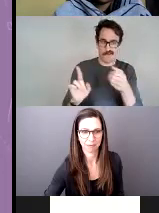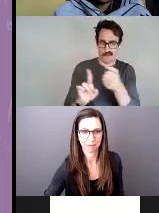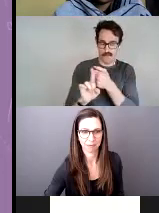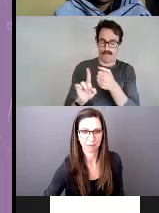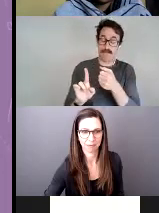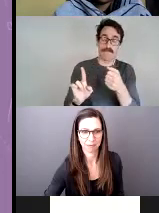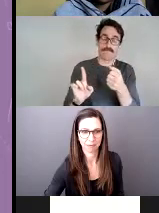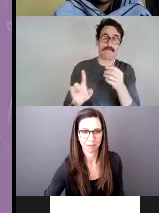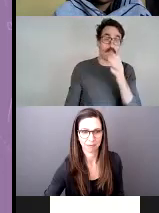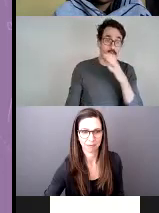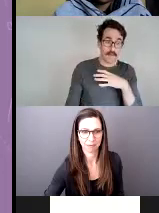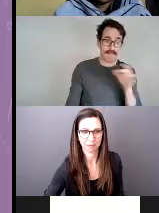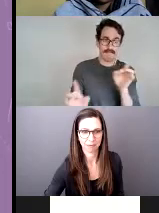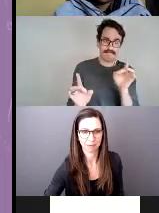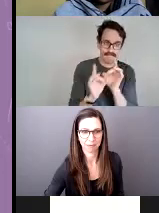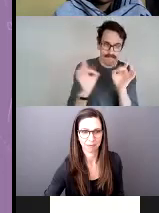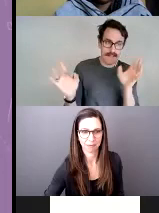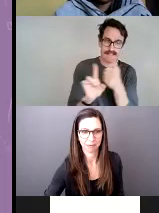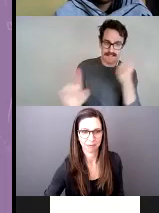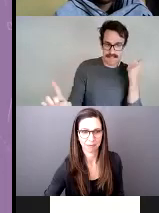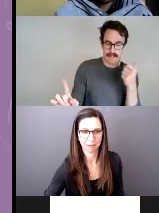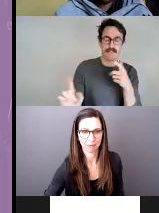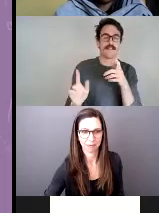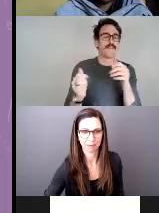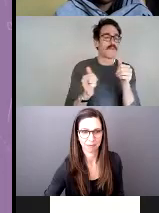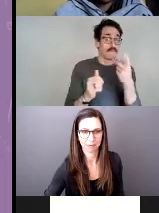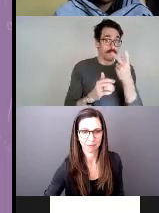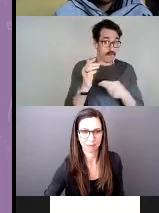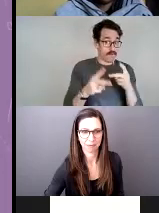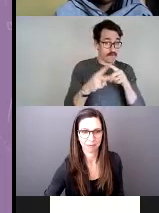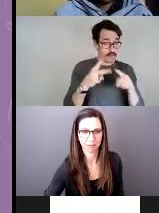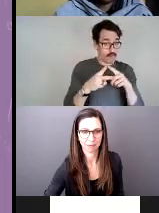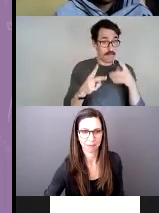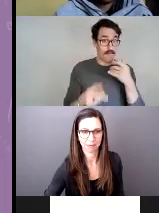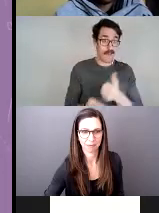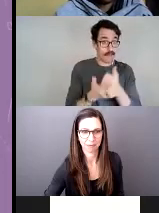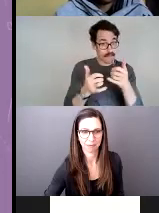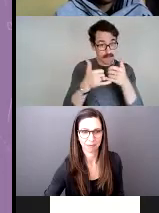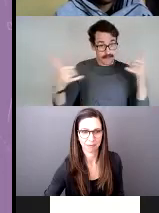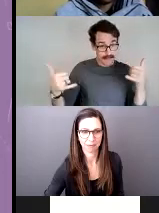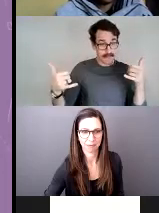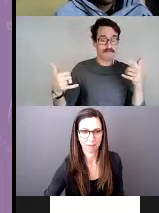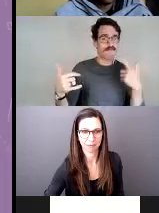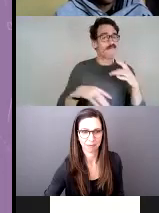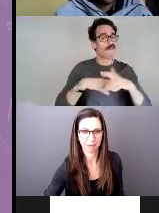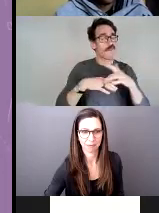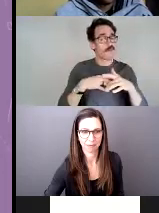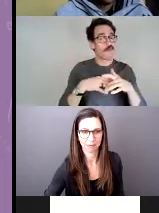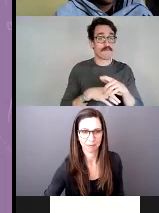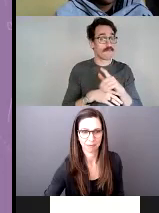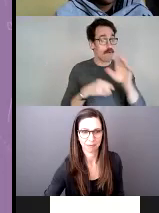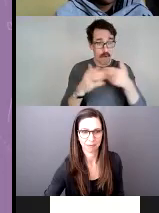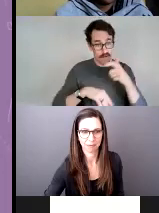Line. Both helplines are available 24/7 and have access to